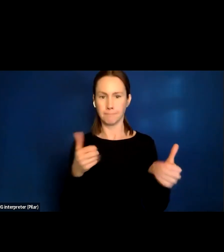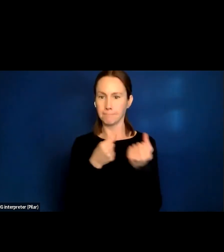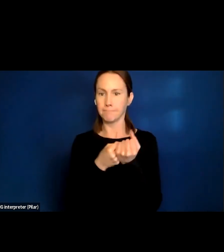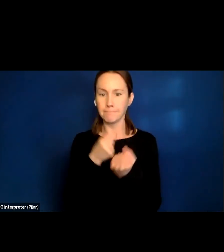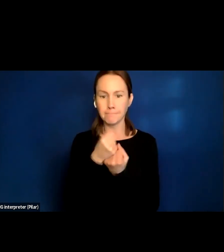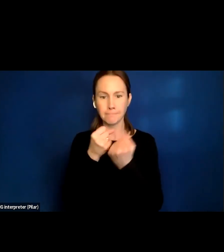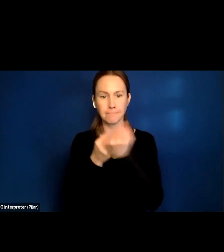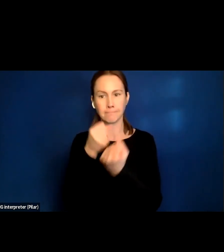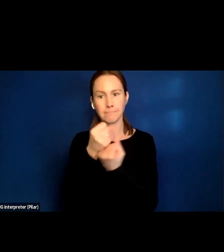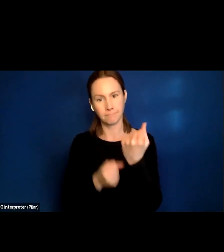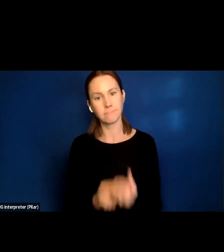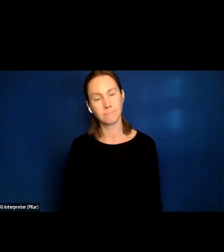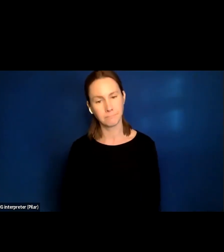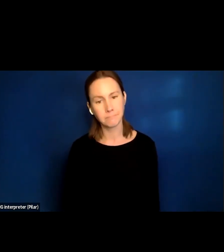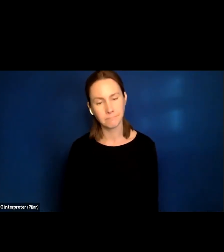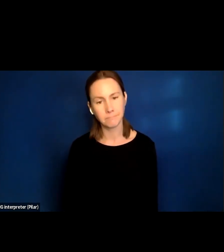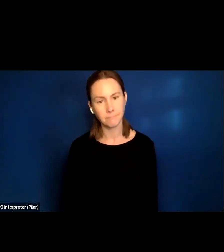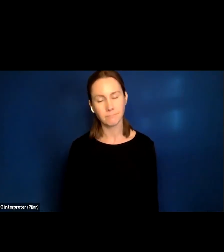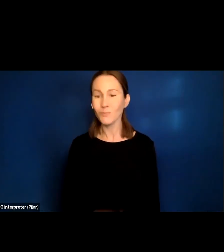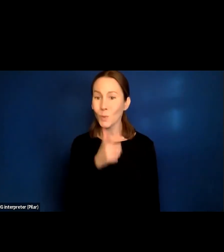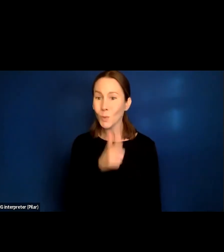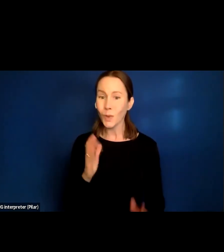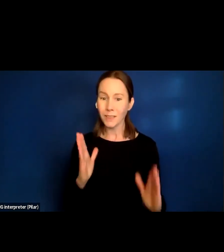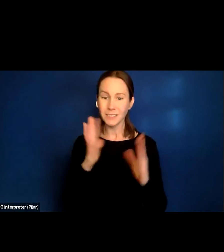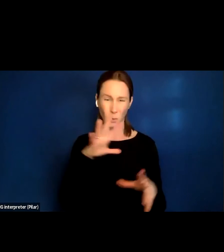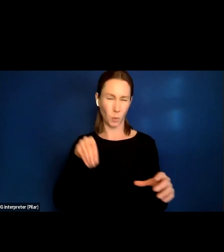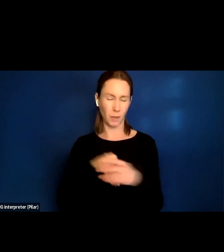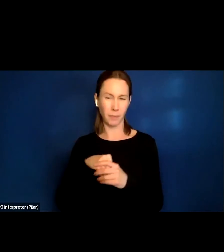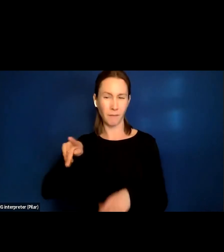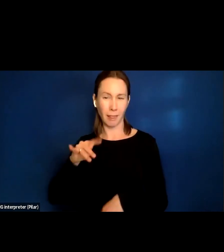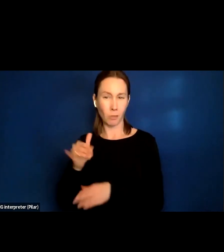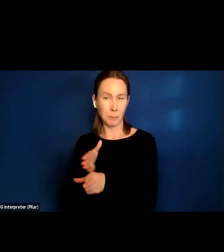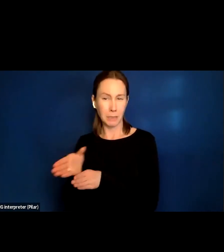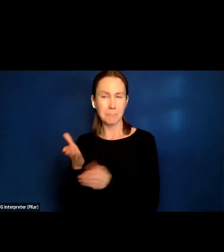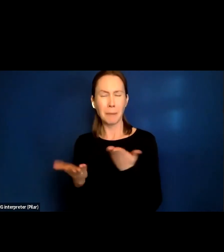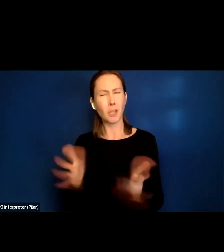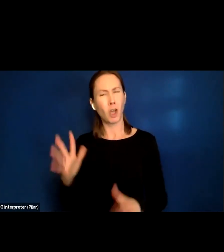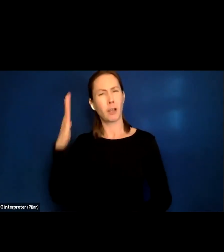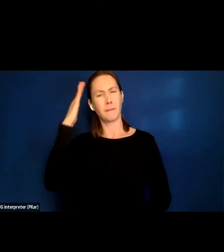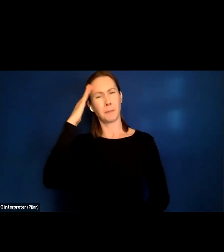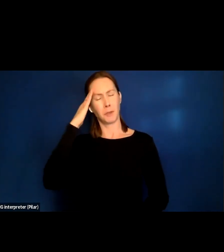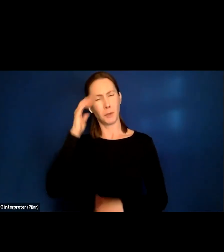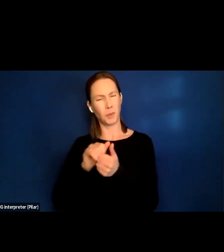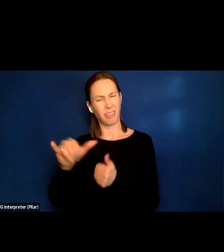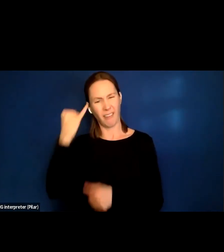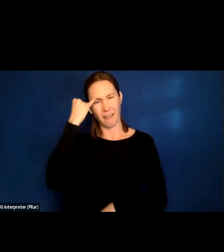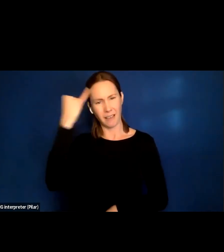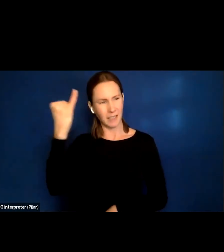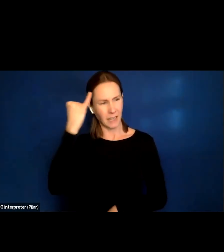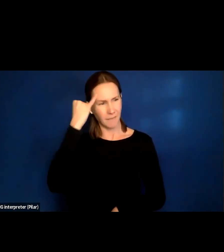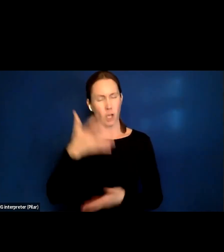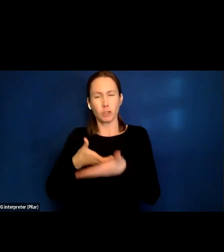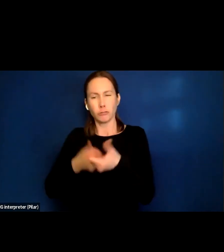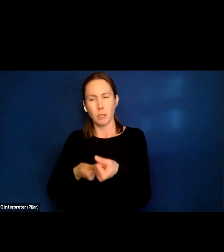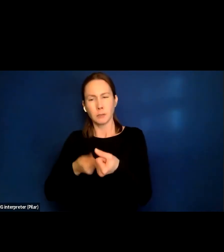So some of you who are listening from within philanthropy might already be familiar with this idea of trust-based philanthropy.